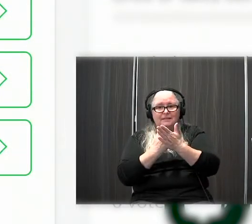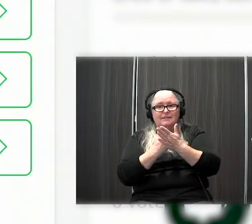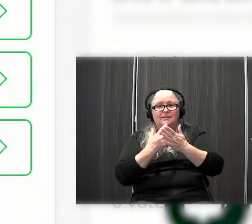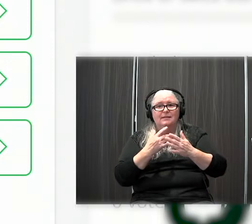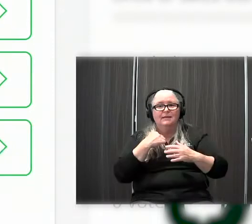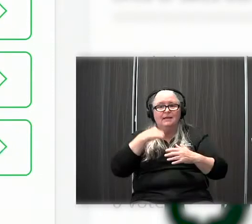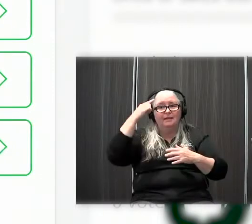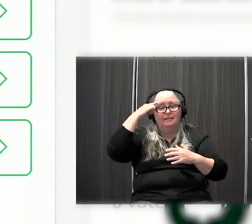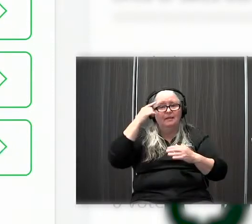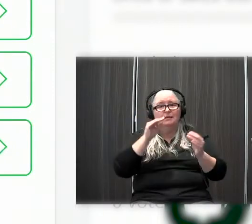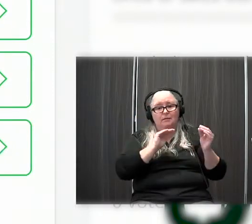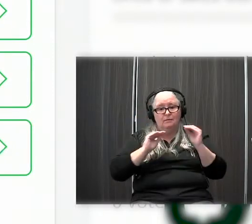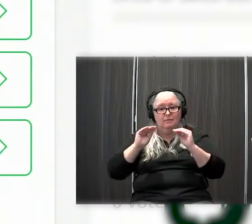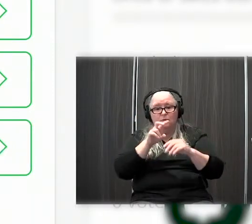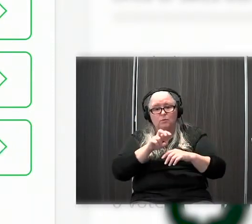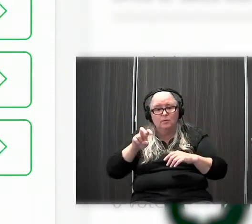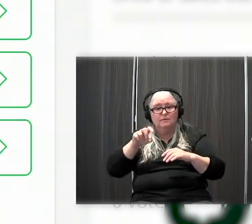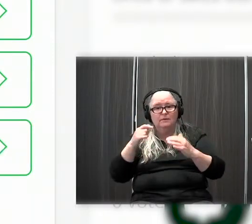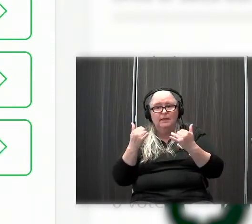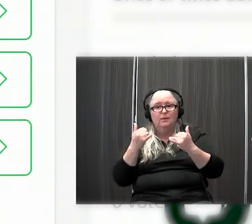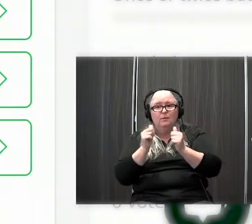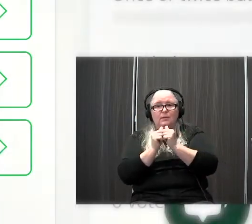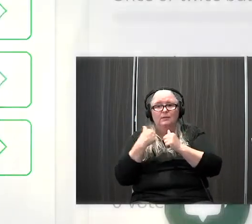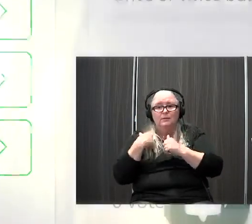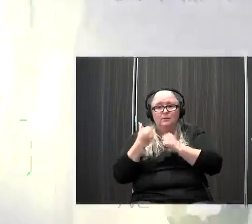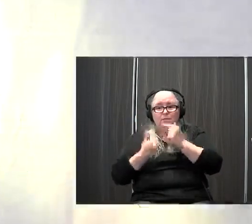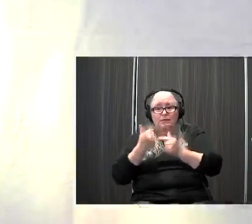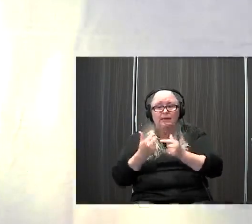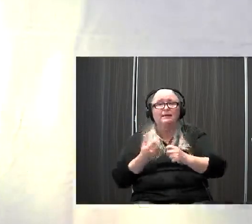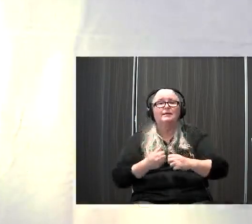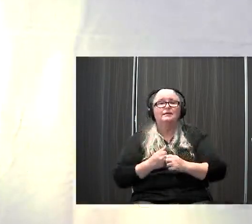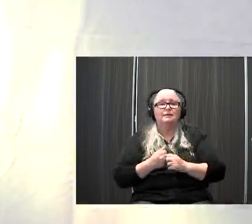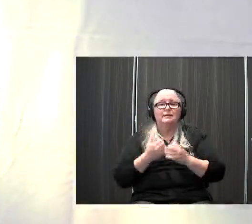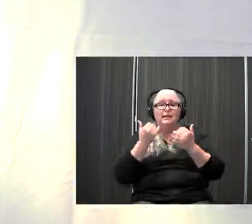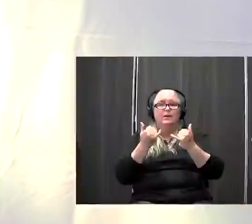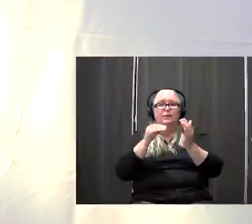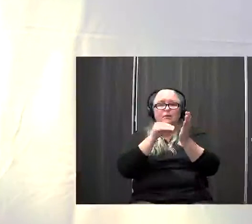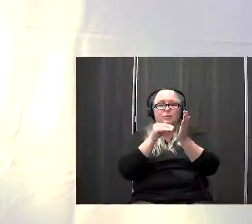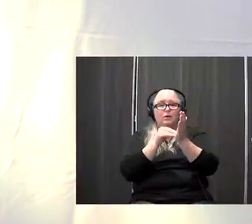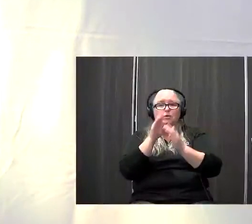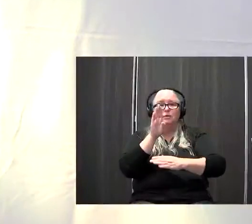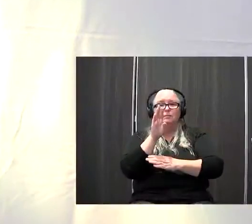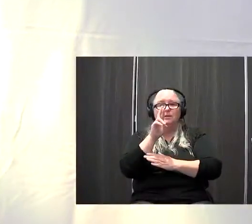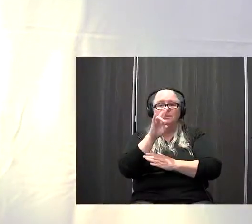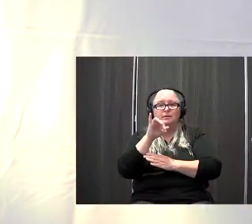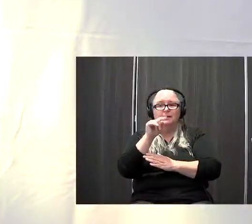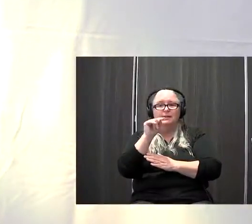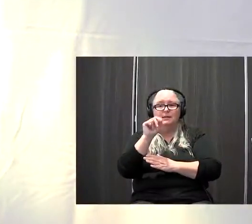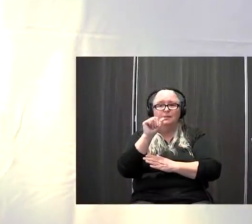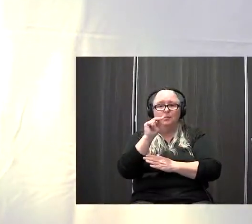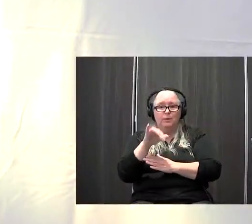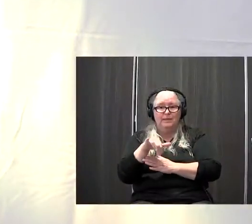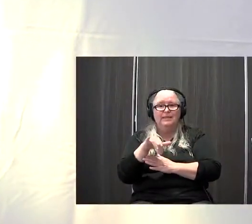to move to genetics. All right. Thank you, Dr. Wiley. So next up, we've got Dr. Brittany Simpson, who is in our genetics department